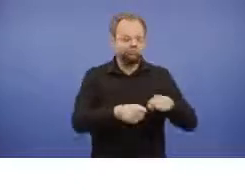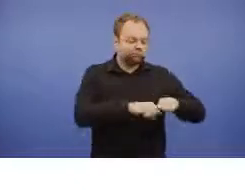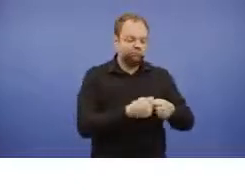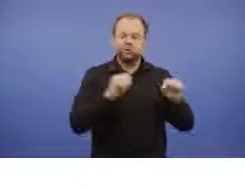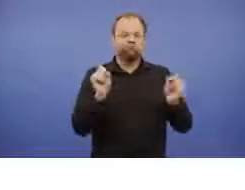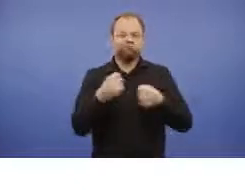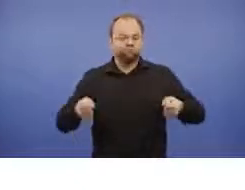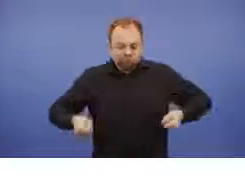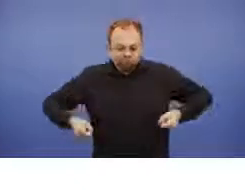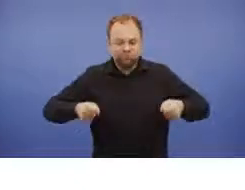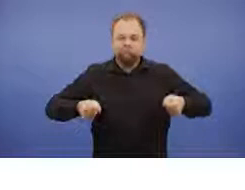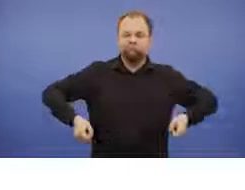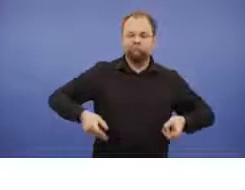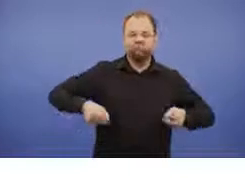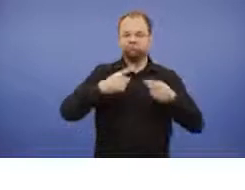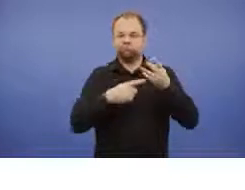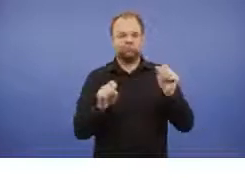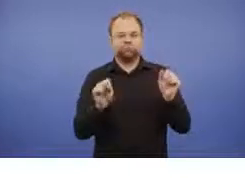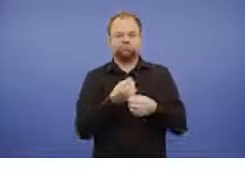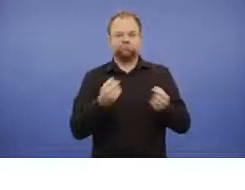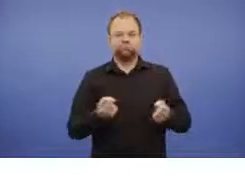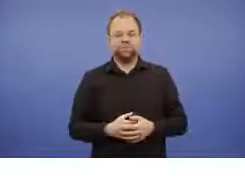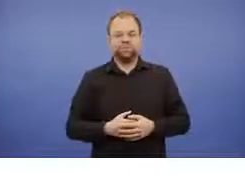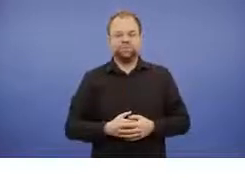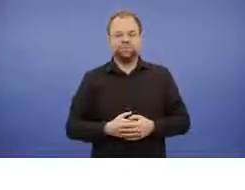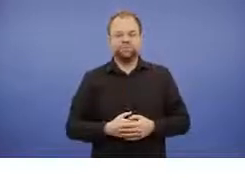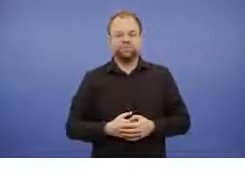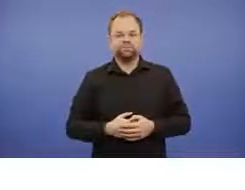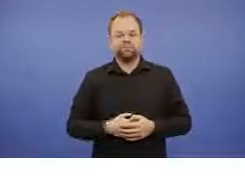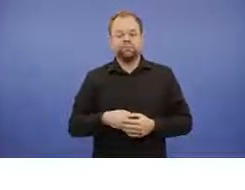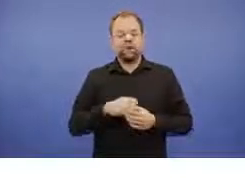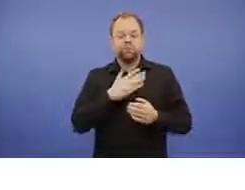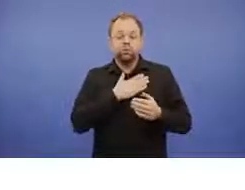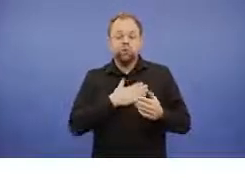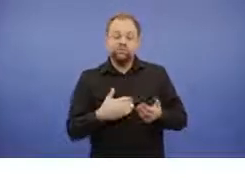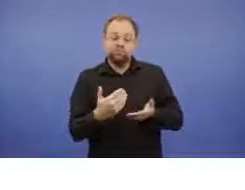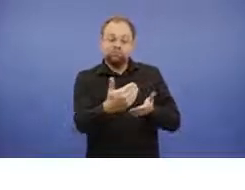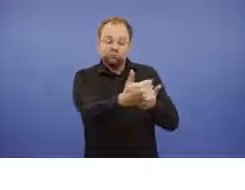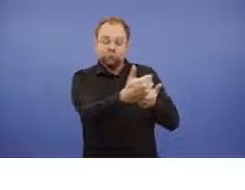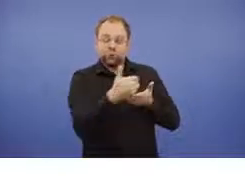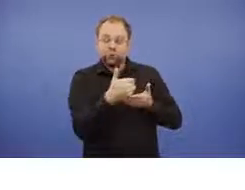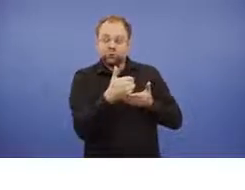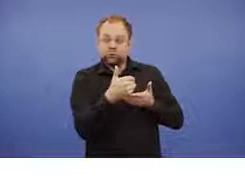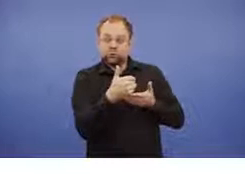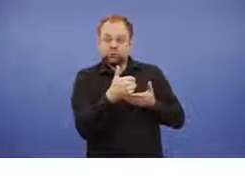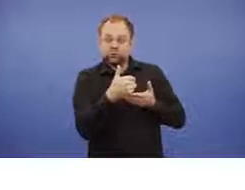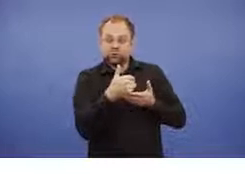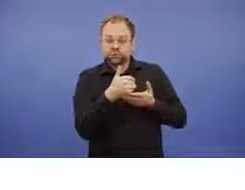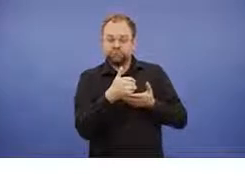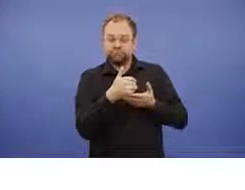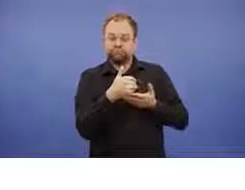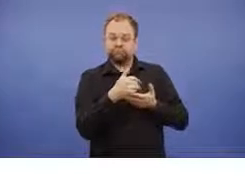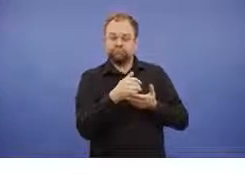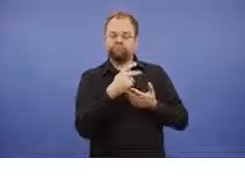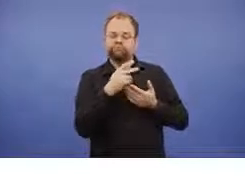Center. The main findings show that there is lack of information around available service, girls and